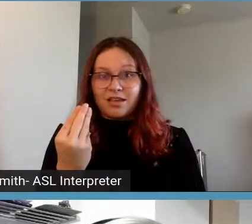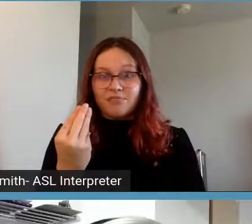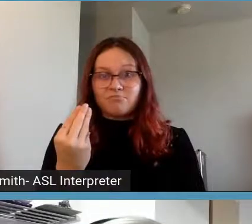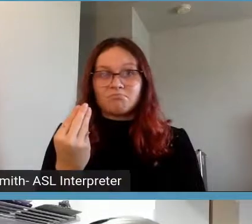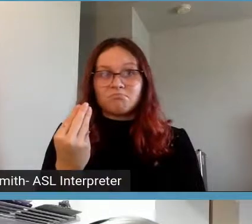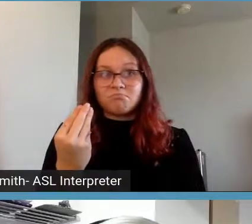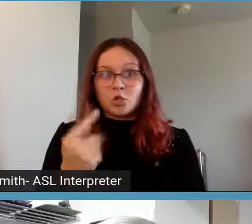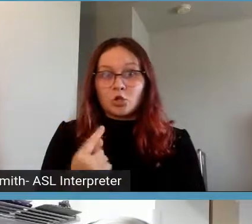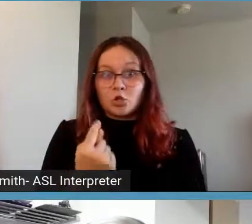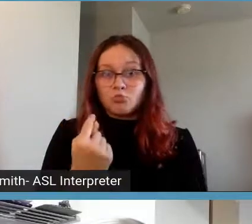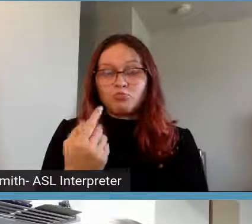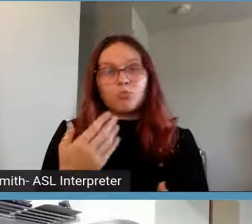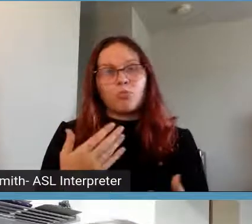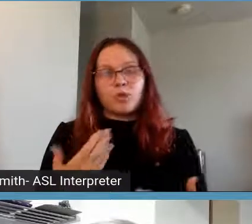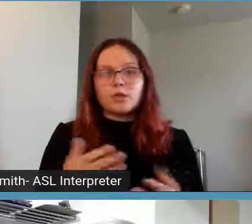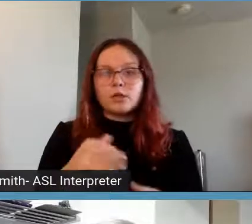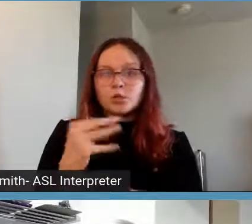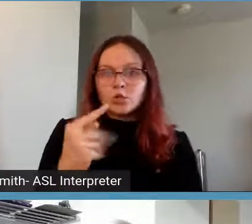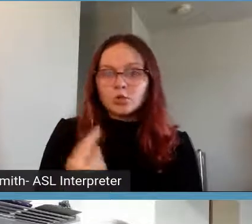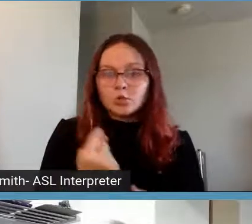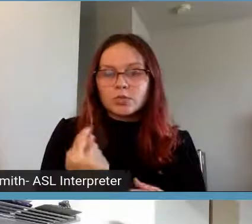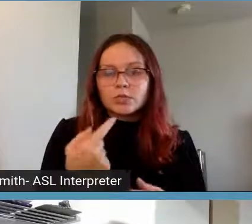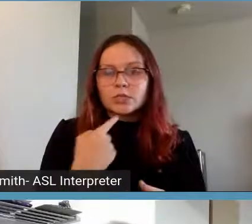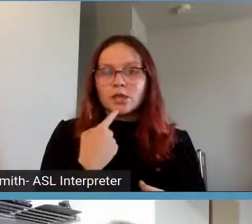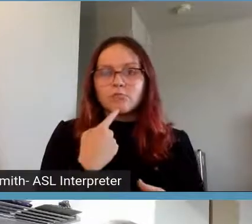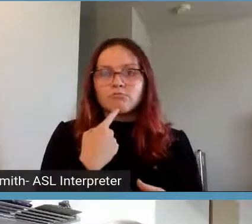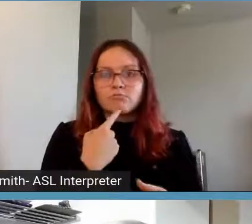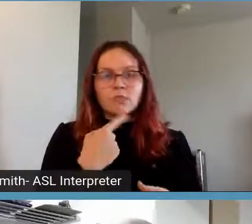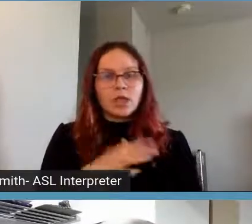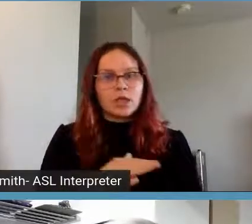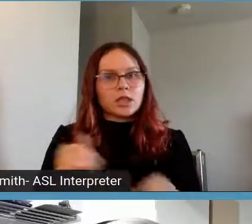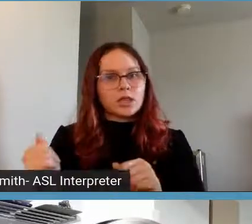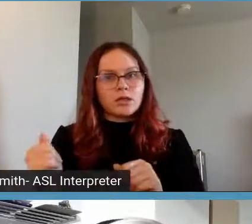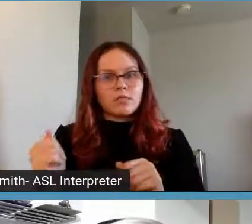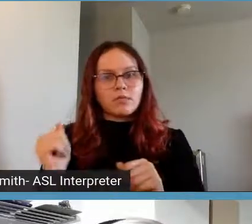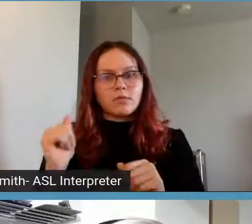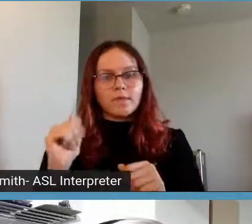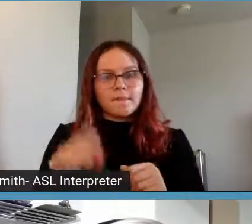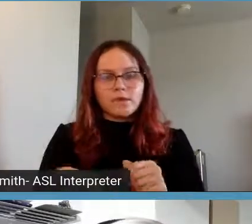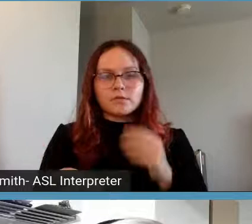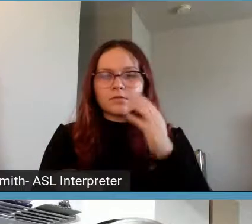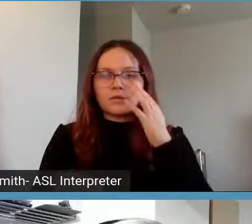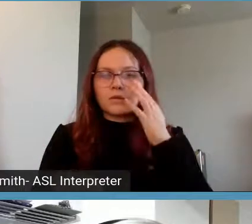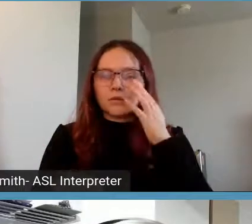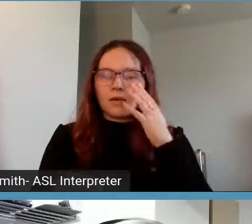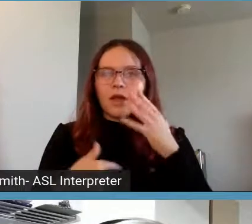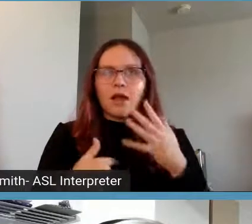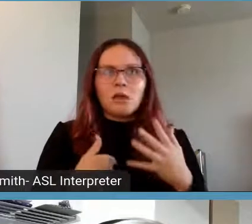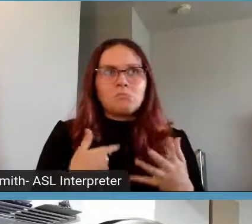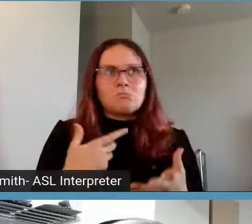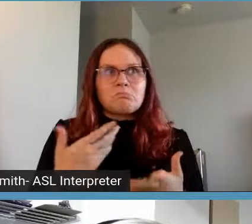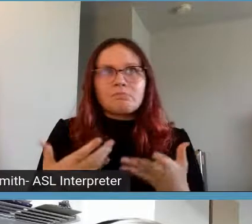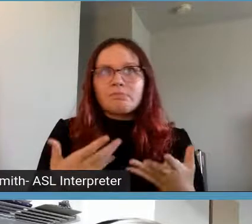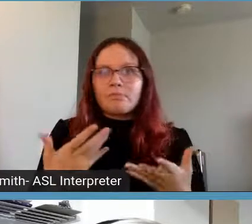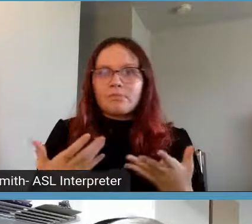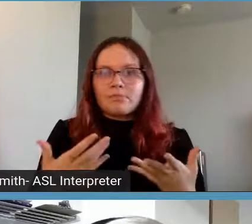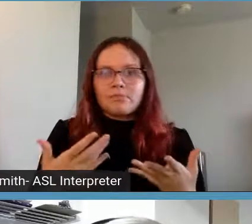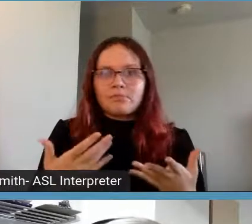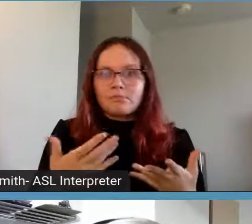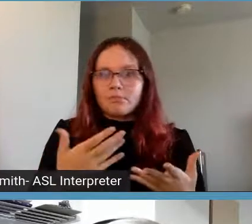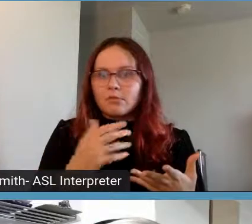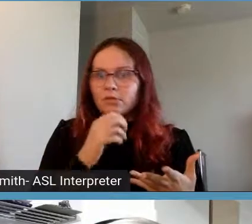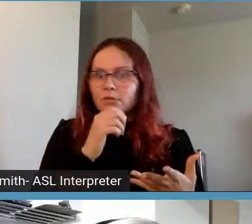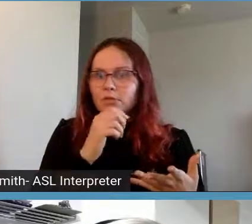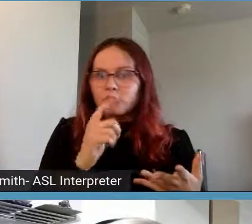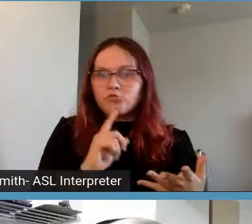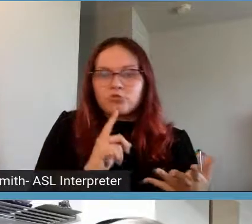off of campus because we were at a university campus. So, and then all of a sudden we were gone. So I was literally going around closing up stuff, and we weren't sure when we were going to be back.